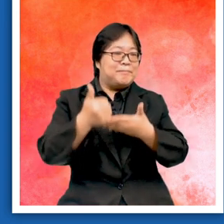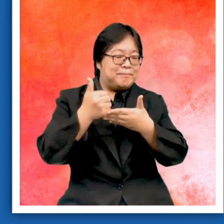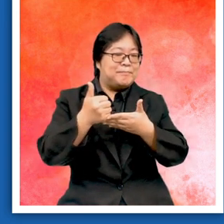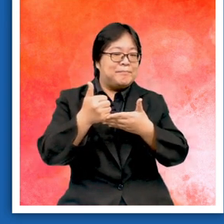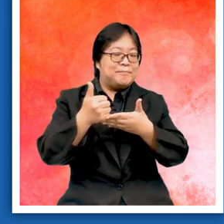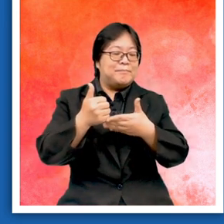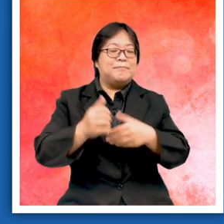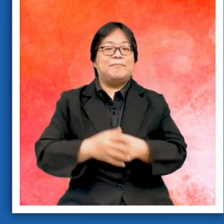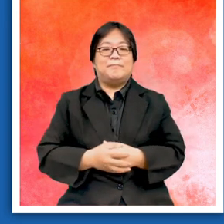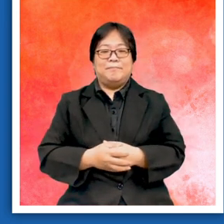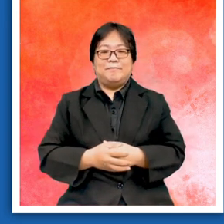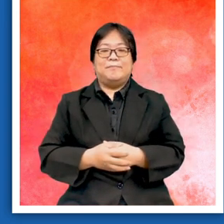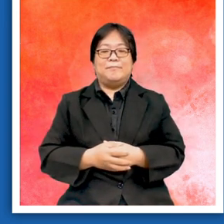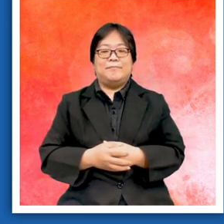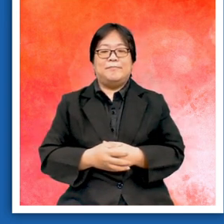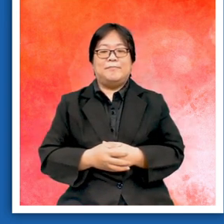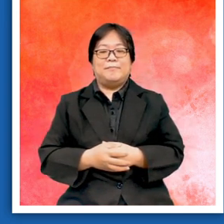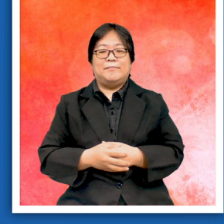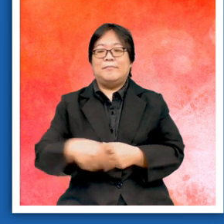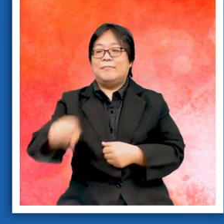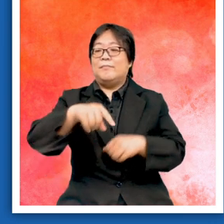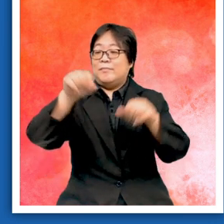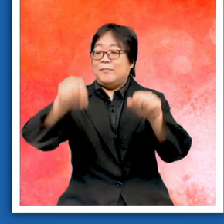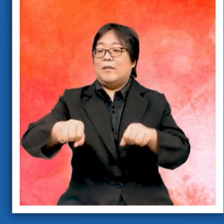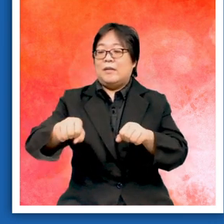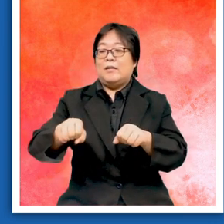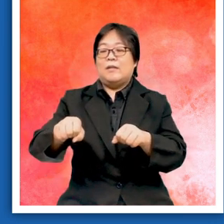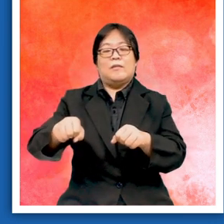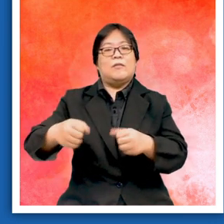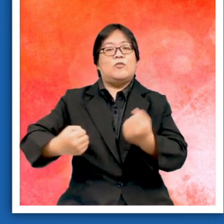reach the responders support